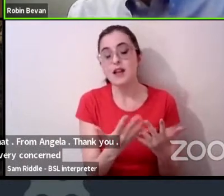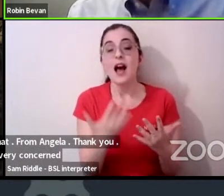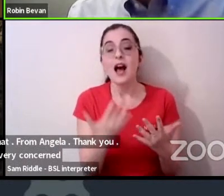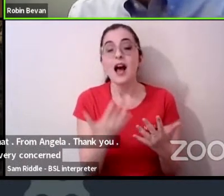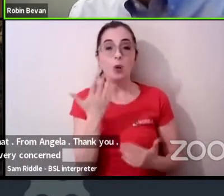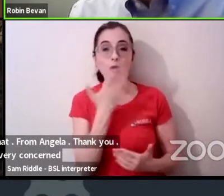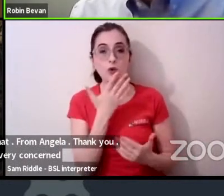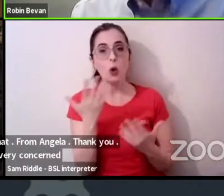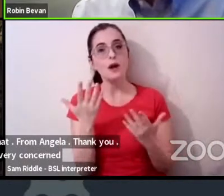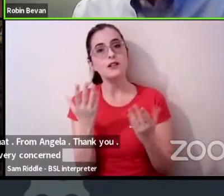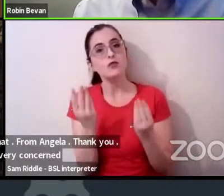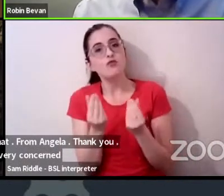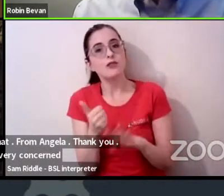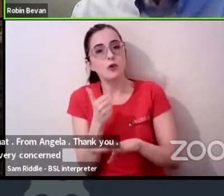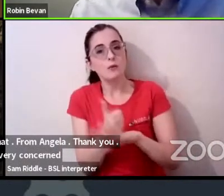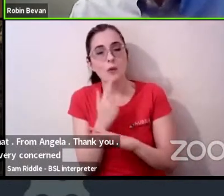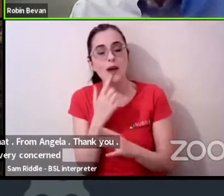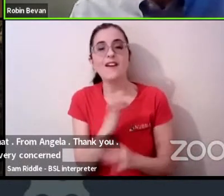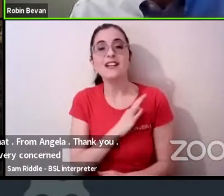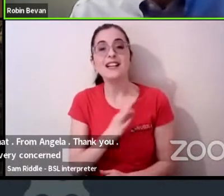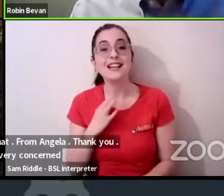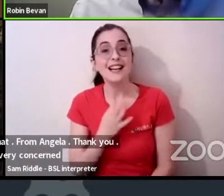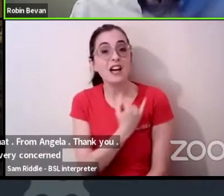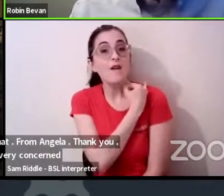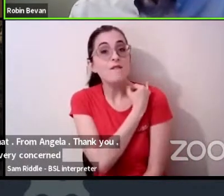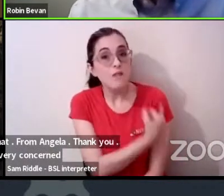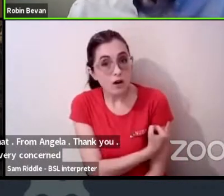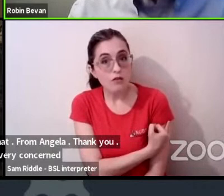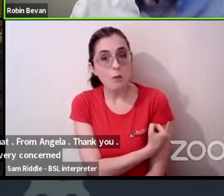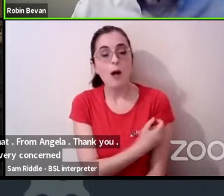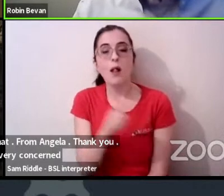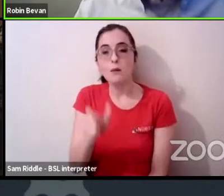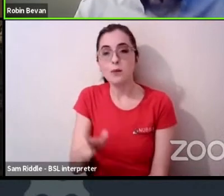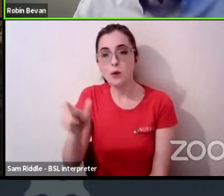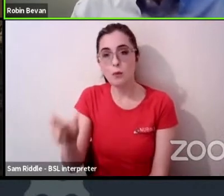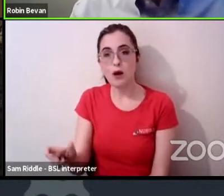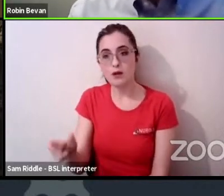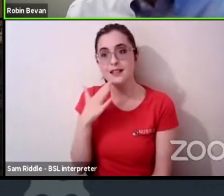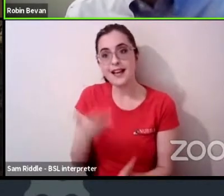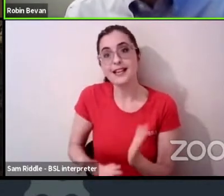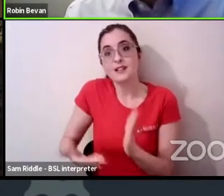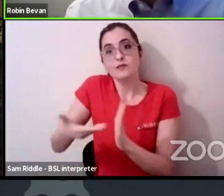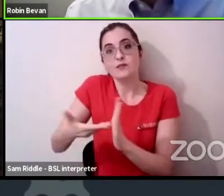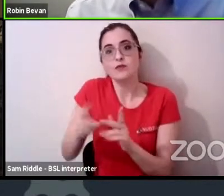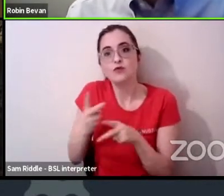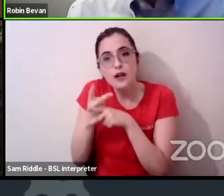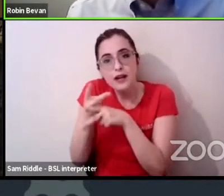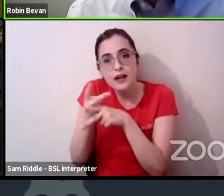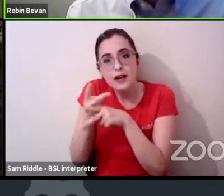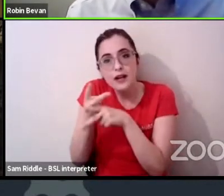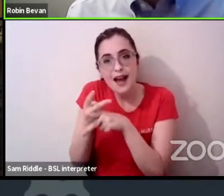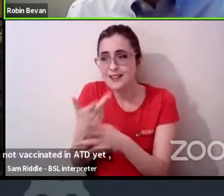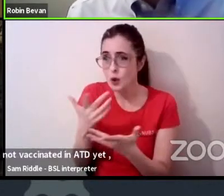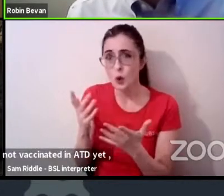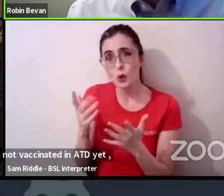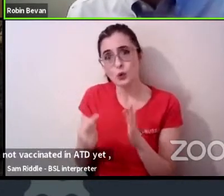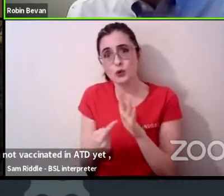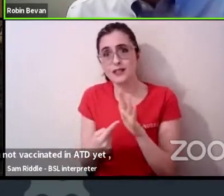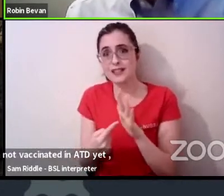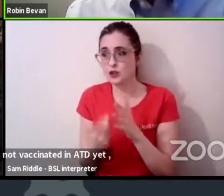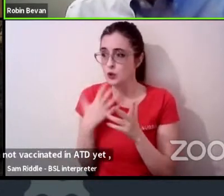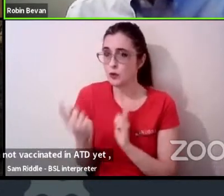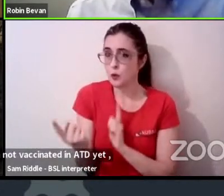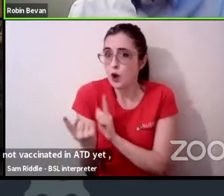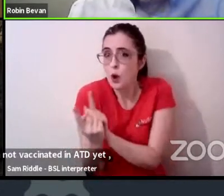clinically vulnerable pupils. These pupils require intimate care. So clearly there is an issue for those staff who are working closely in that